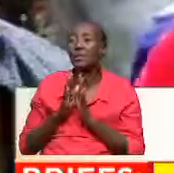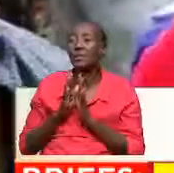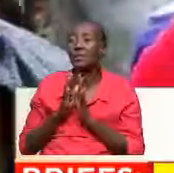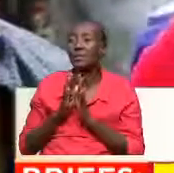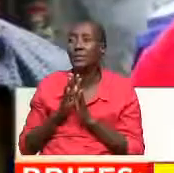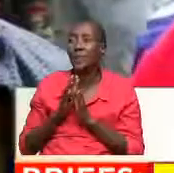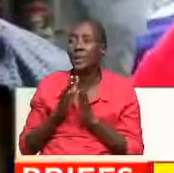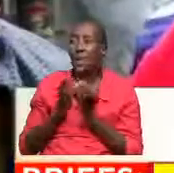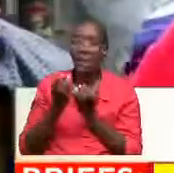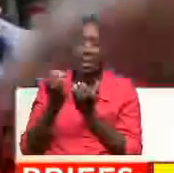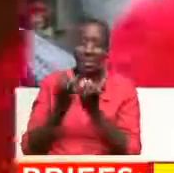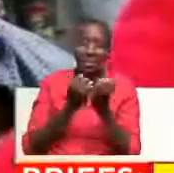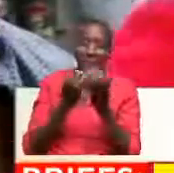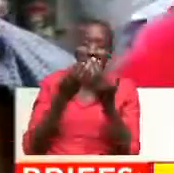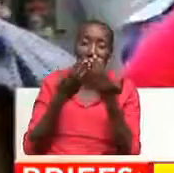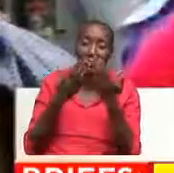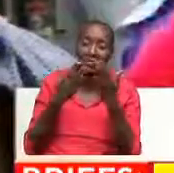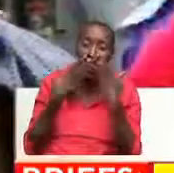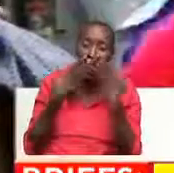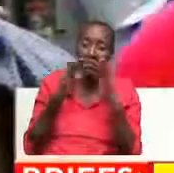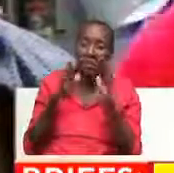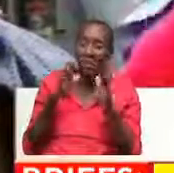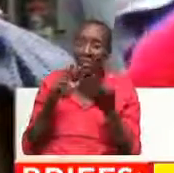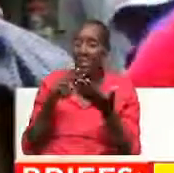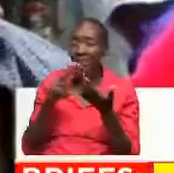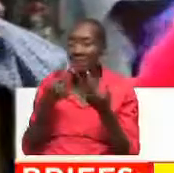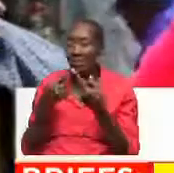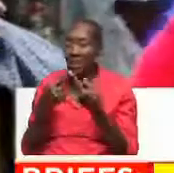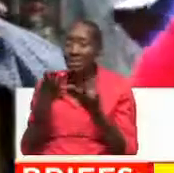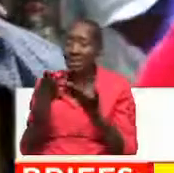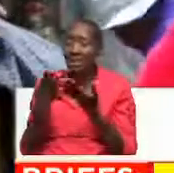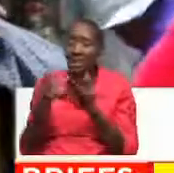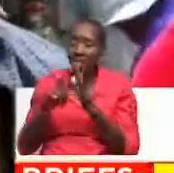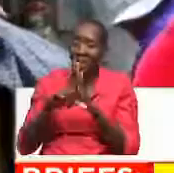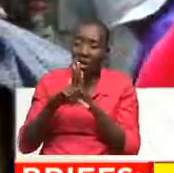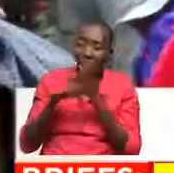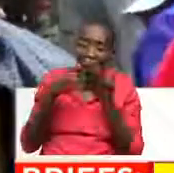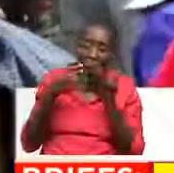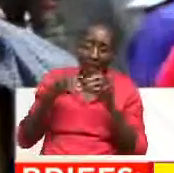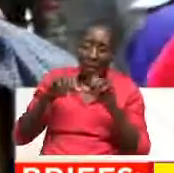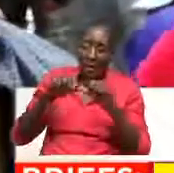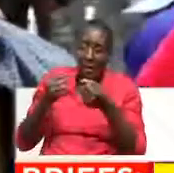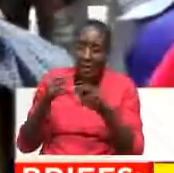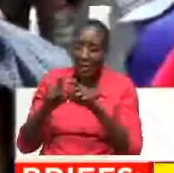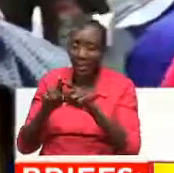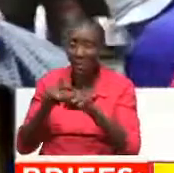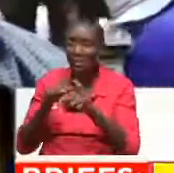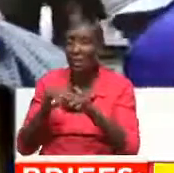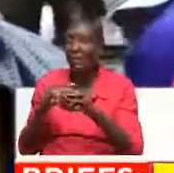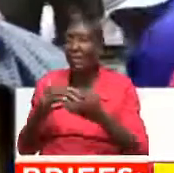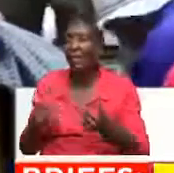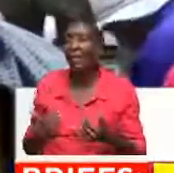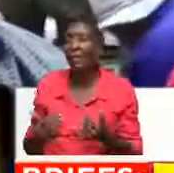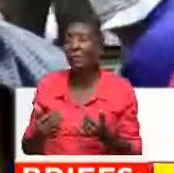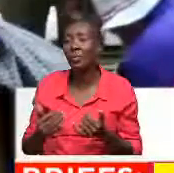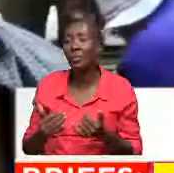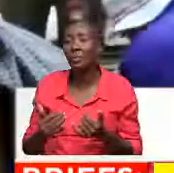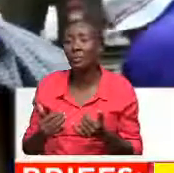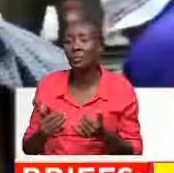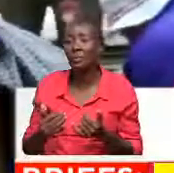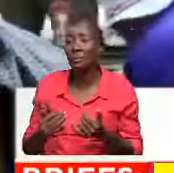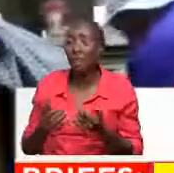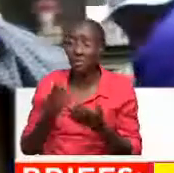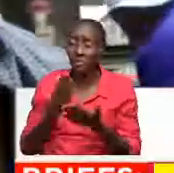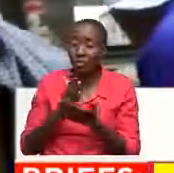There is no business, meaning the business is dead unless I break the law like I currently am. As I got some